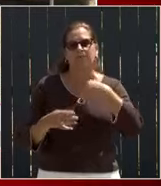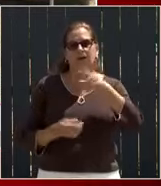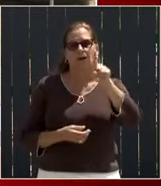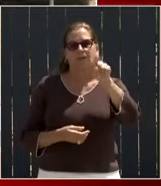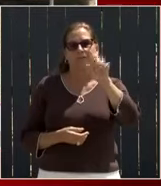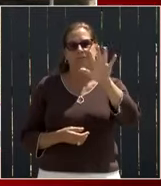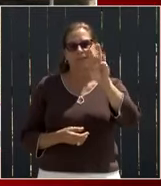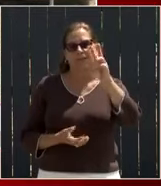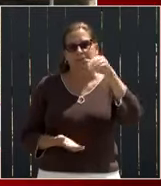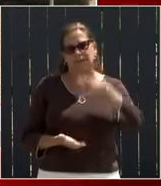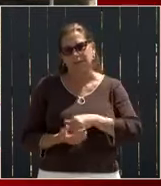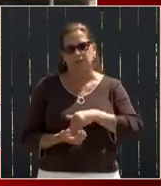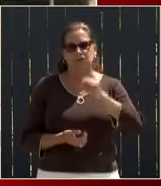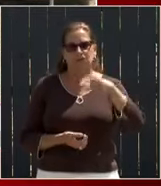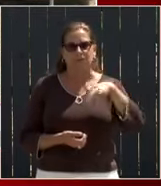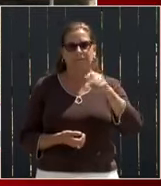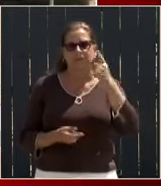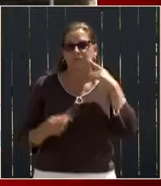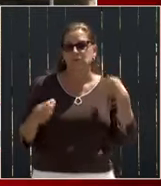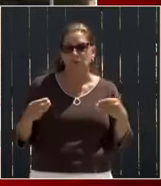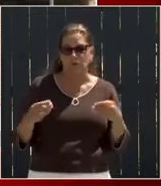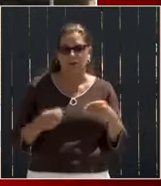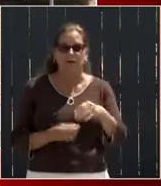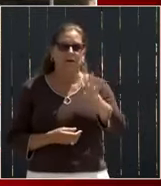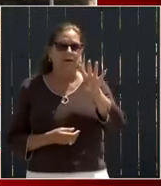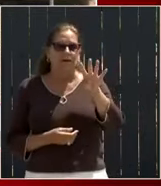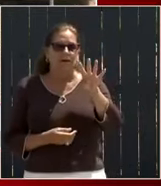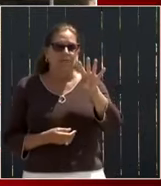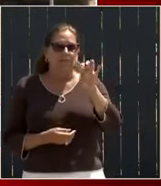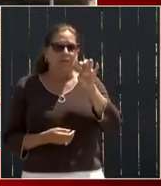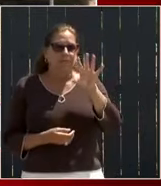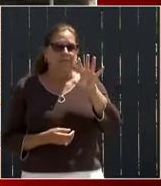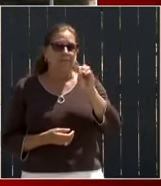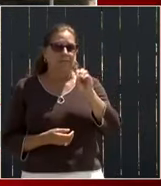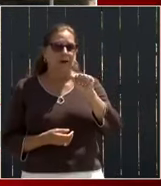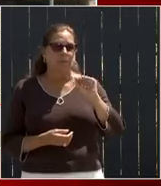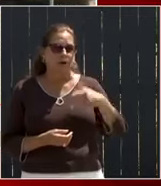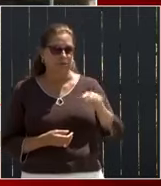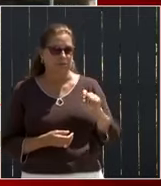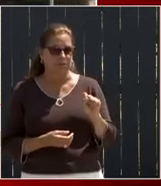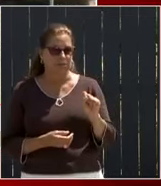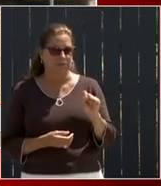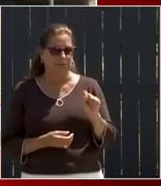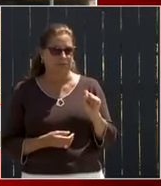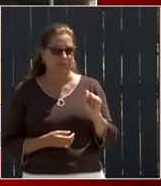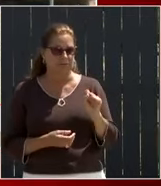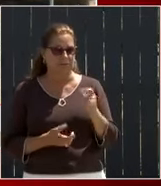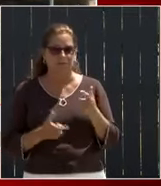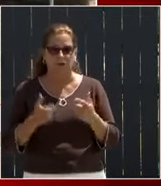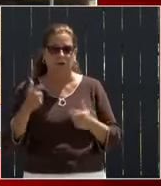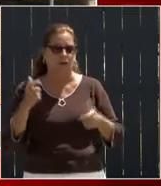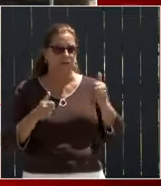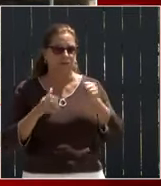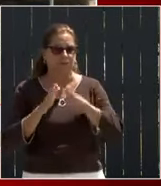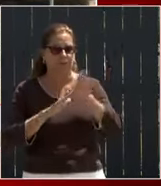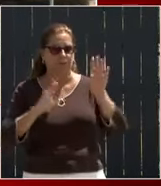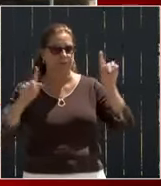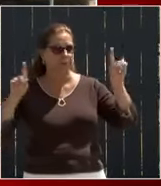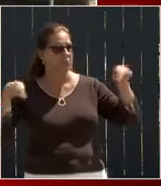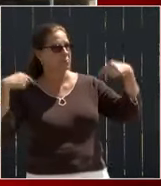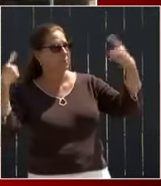500 residential apartments in a vibrant town center environment. As the largest retail development in southeast